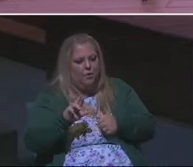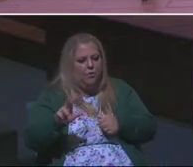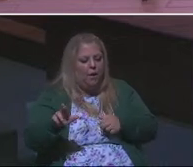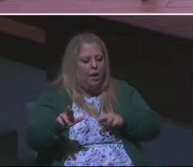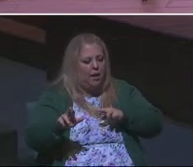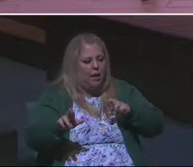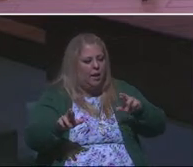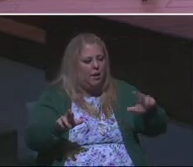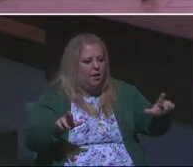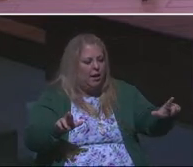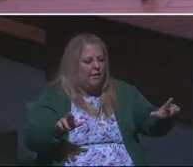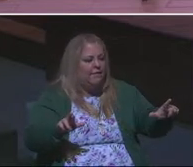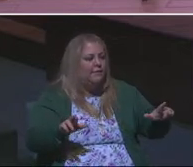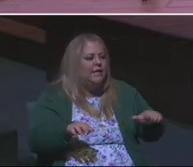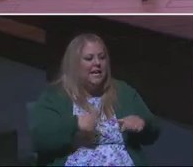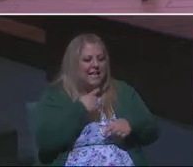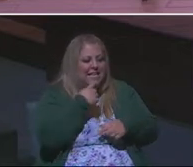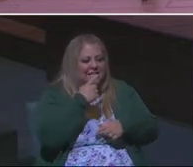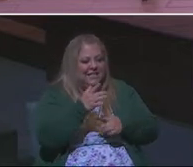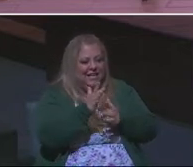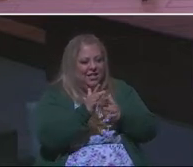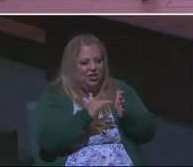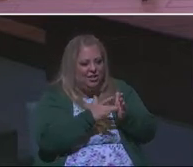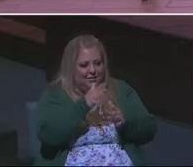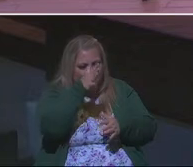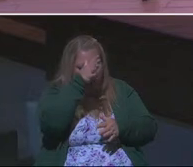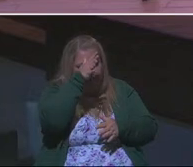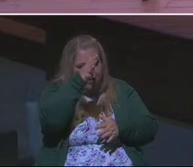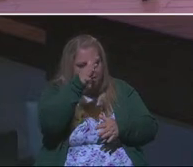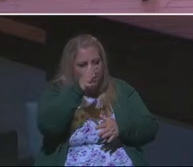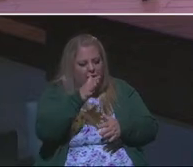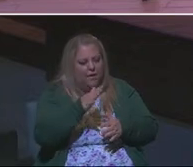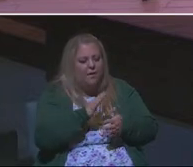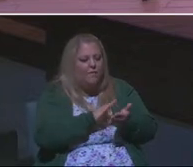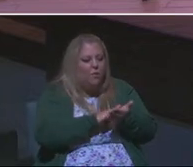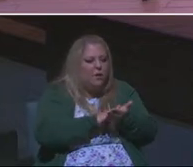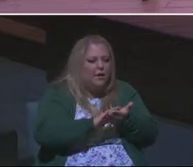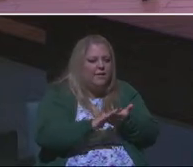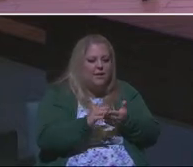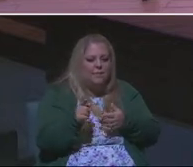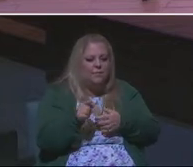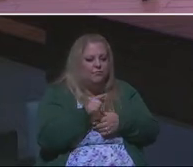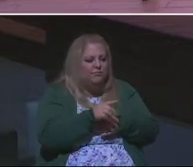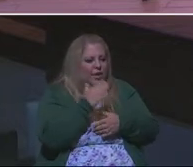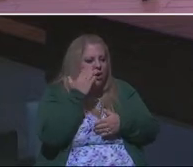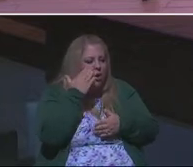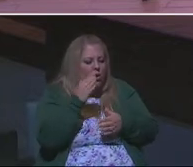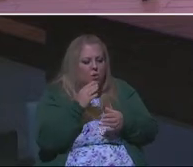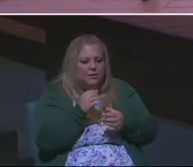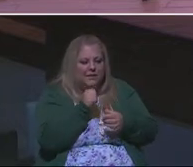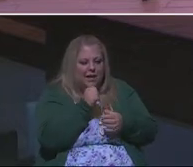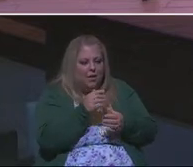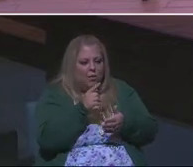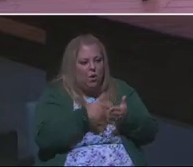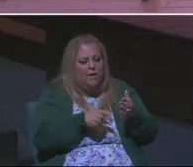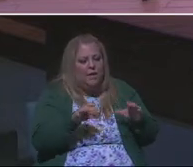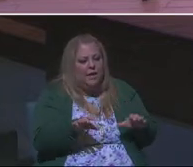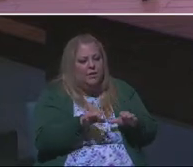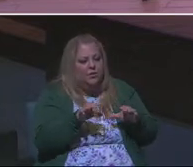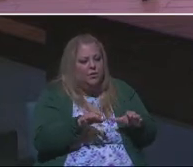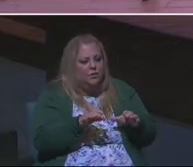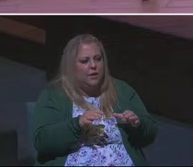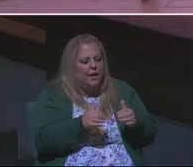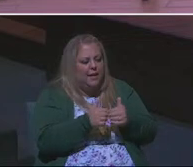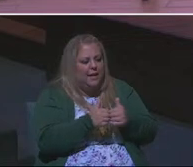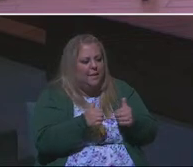they said, then said Jesus, Father, forgive them, for they know not what they do. And they parted his